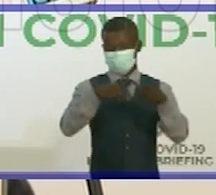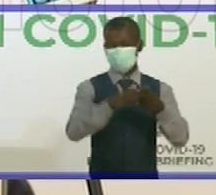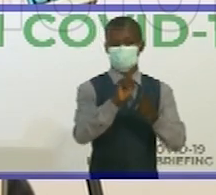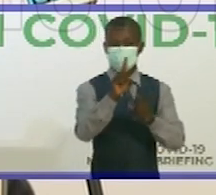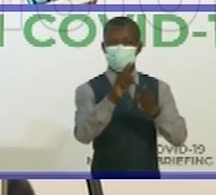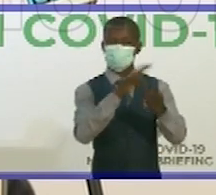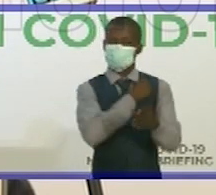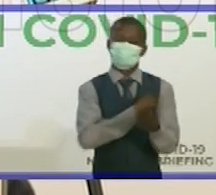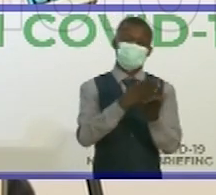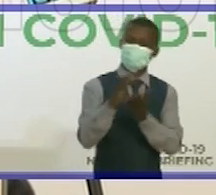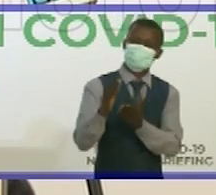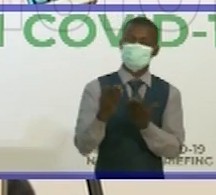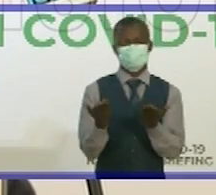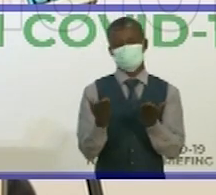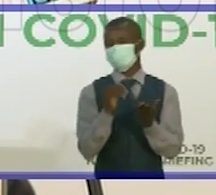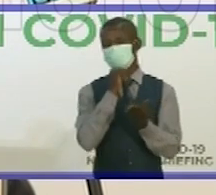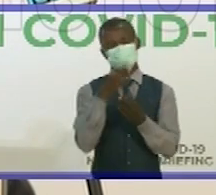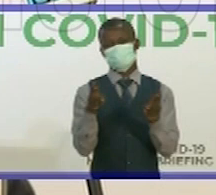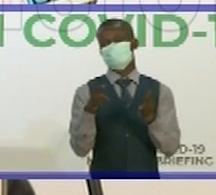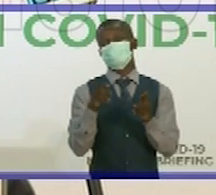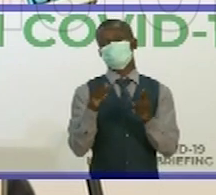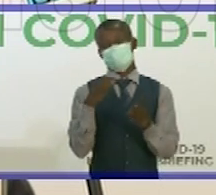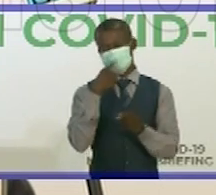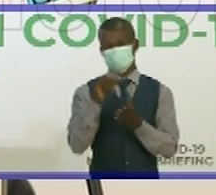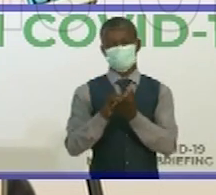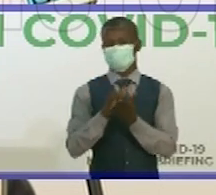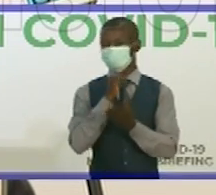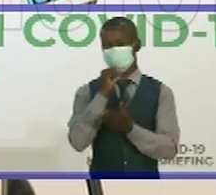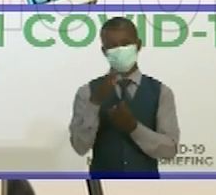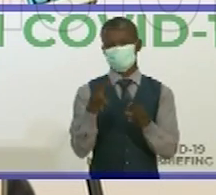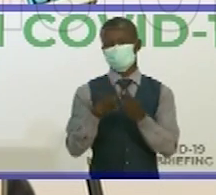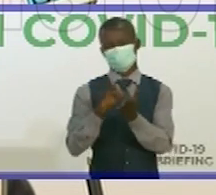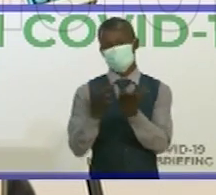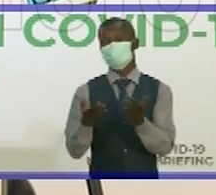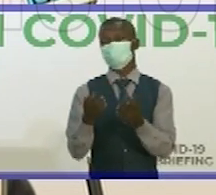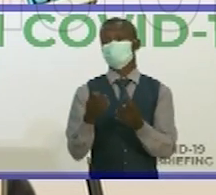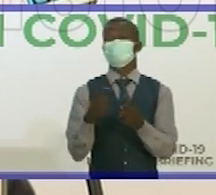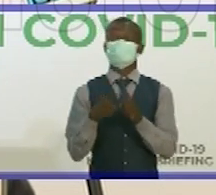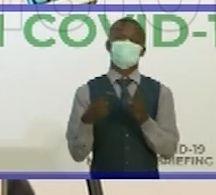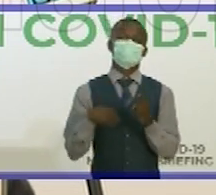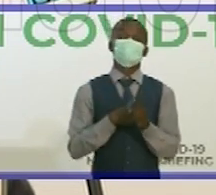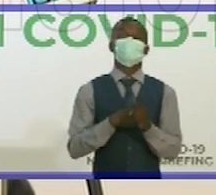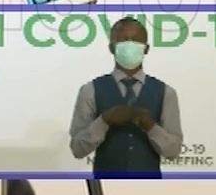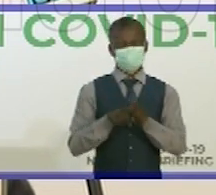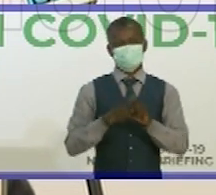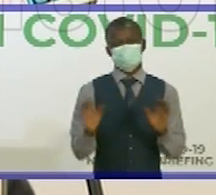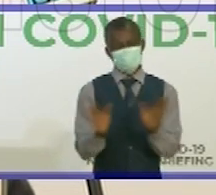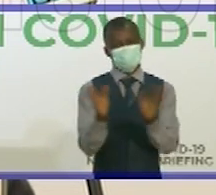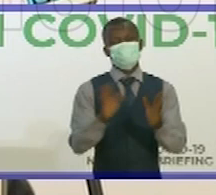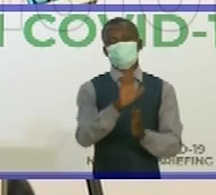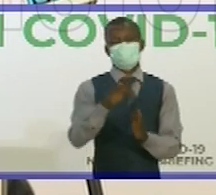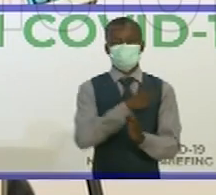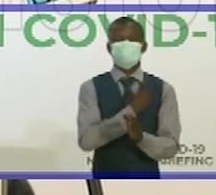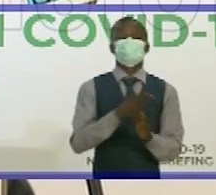is not ready for you, they will tell you they won't be able to treat you. But we also urge even such hospitals to at least give